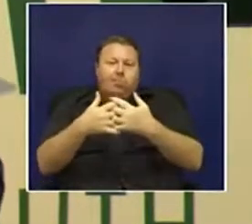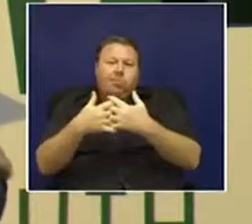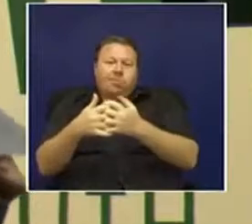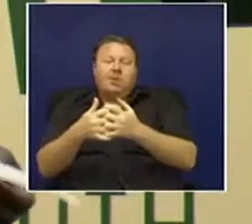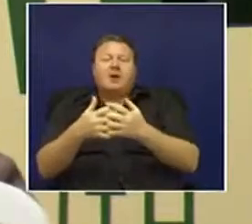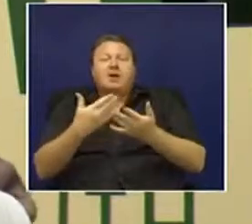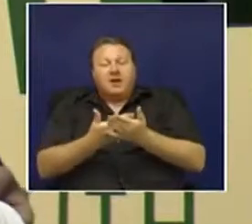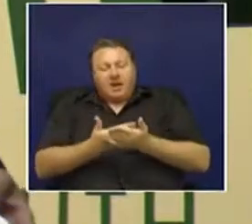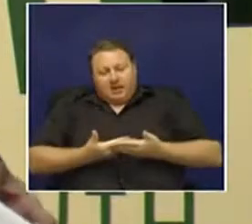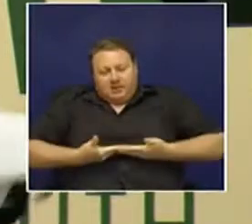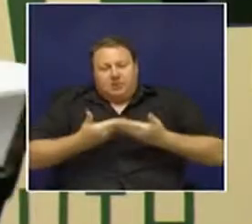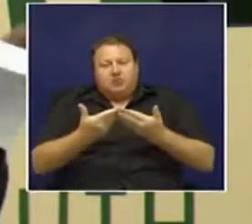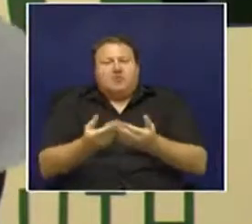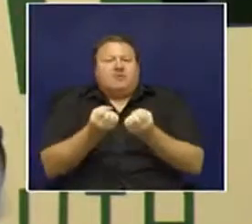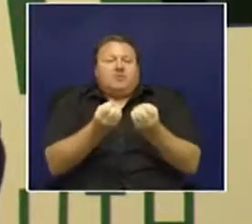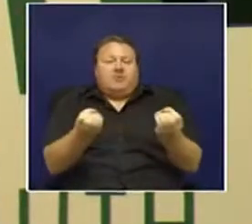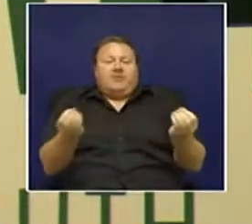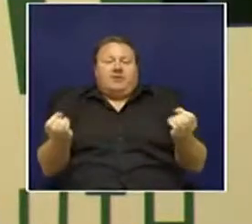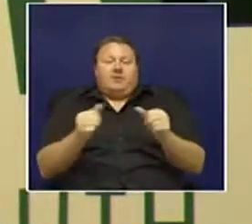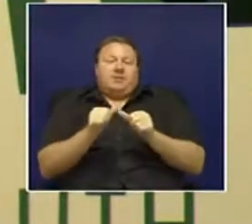timelines.